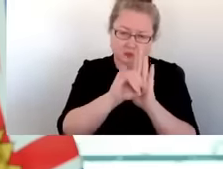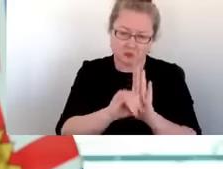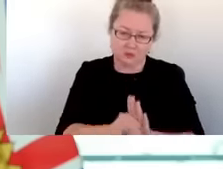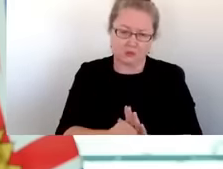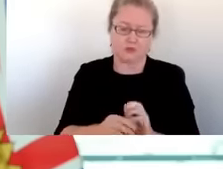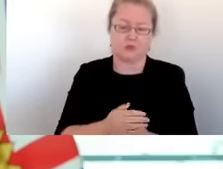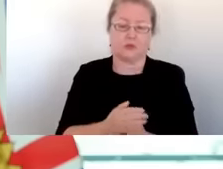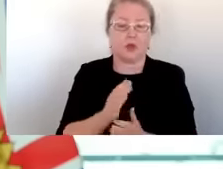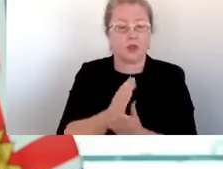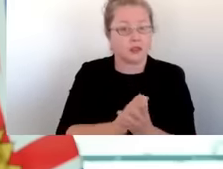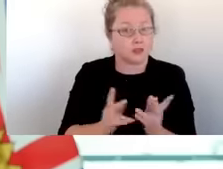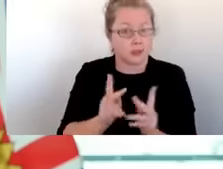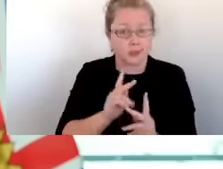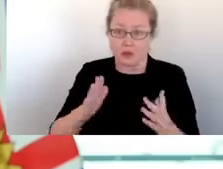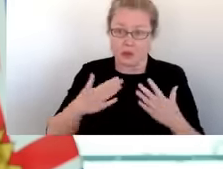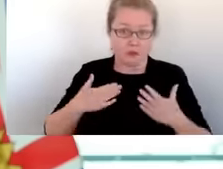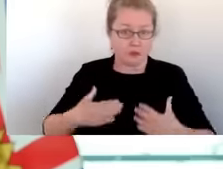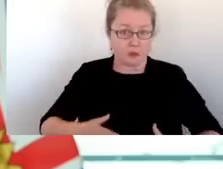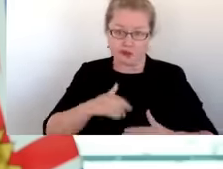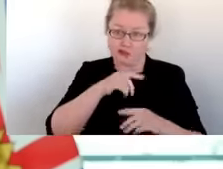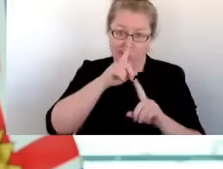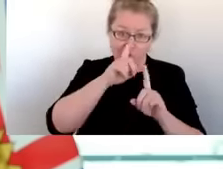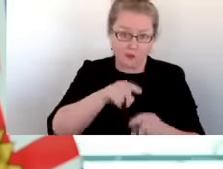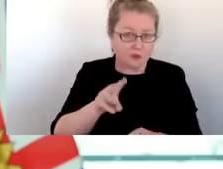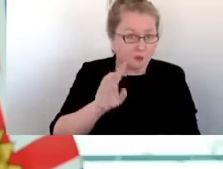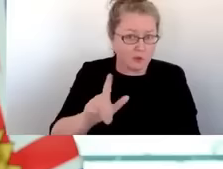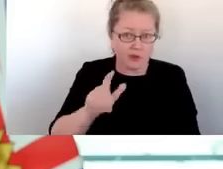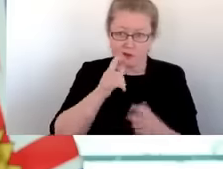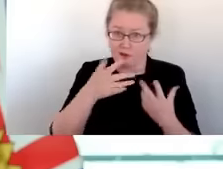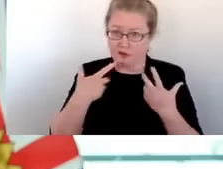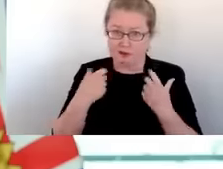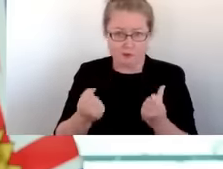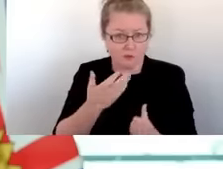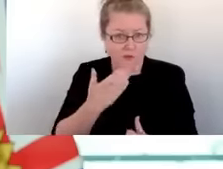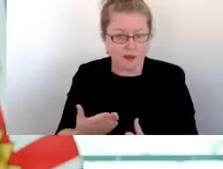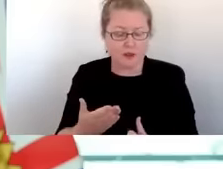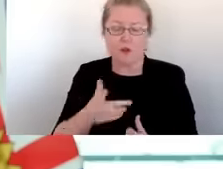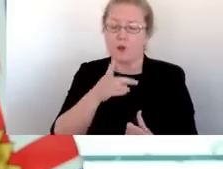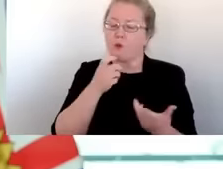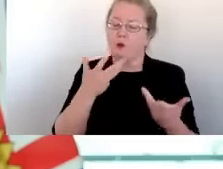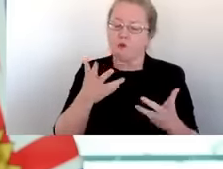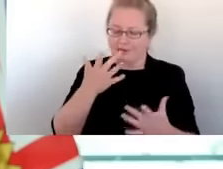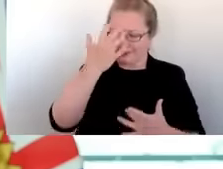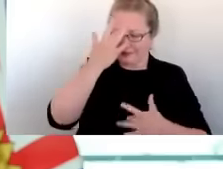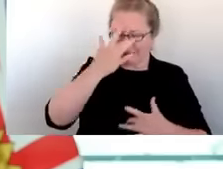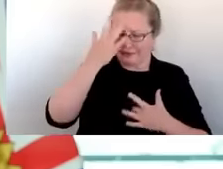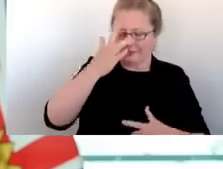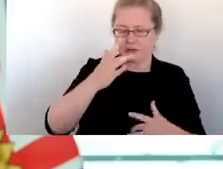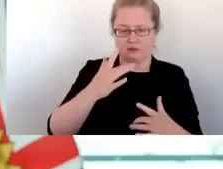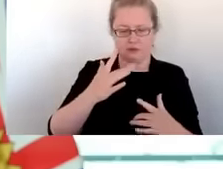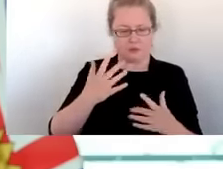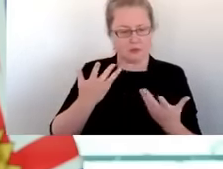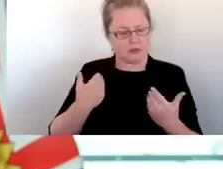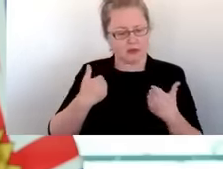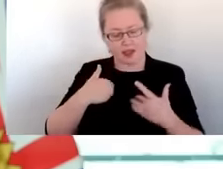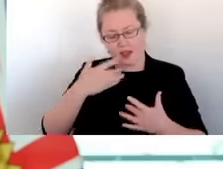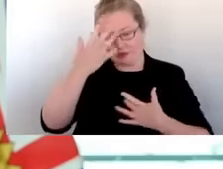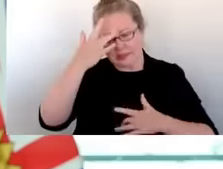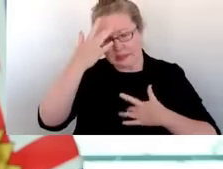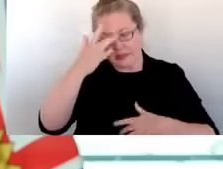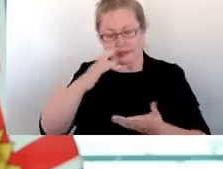whose immune systems don't respond as well and decrease faster, and primarily that is people who are immune compromised due to